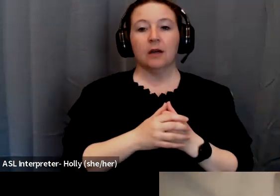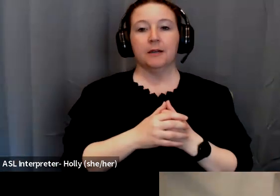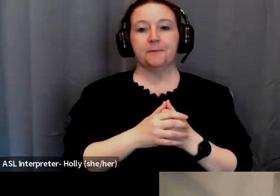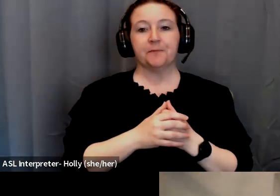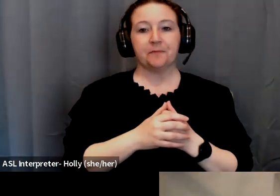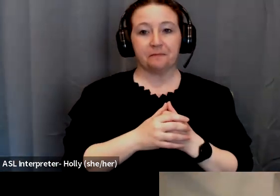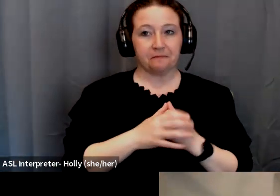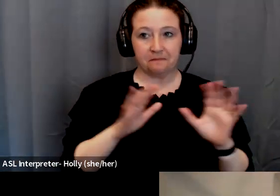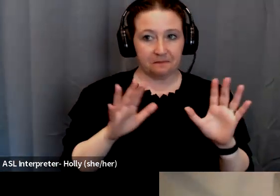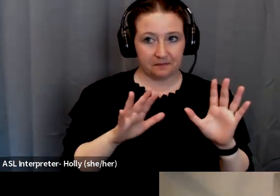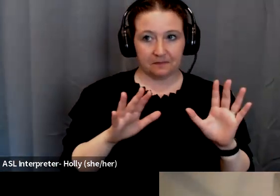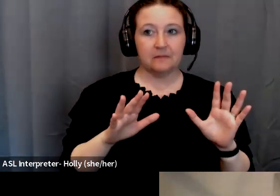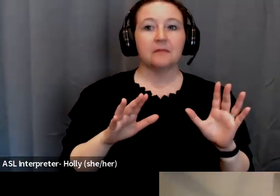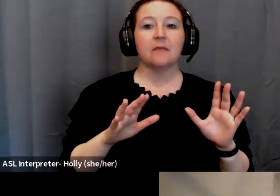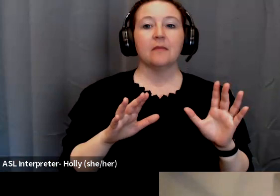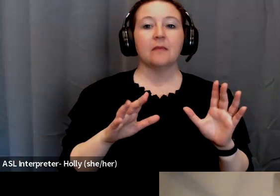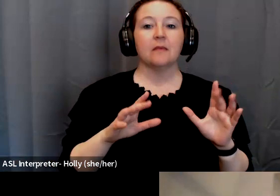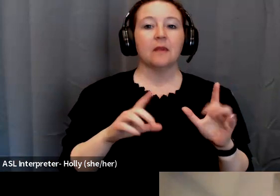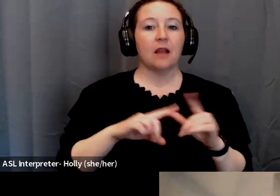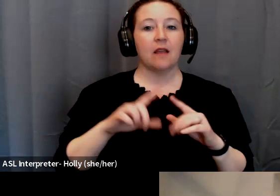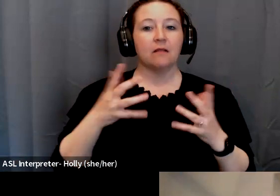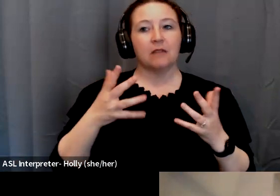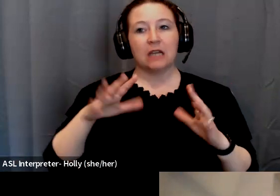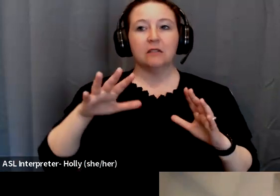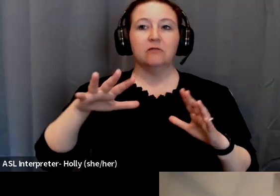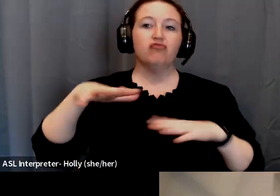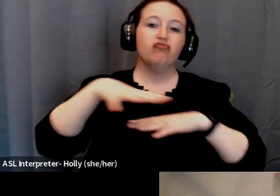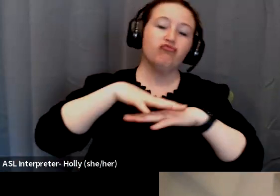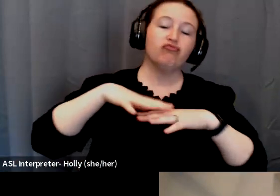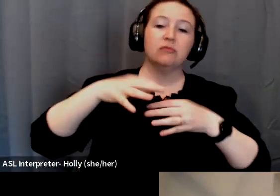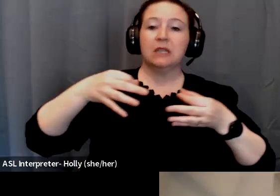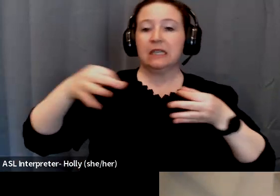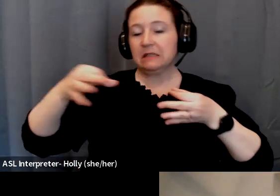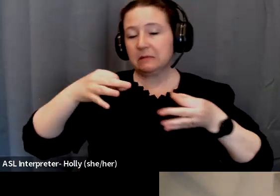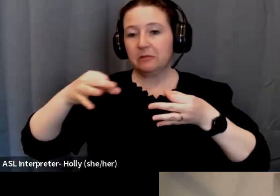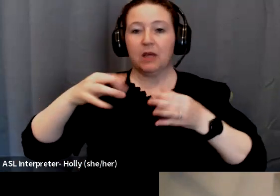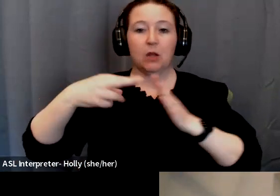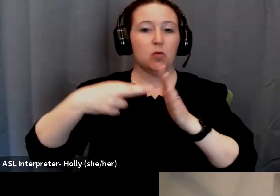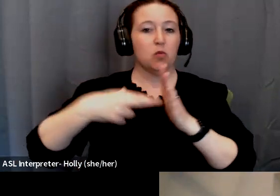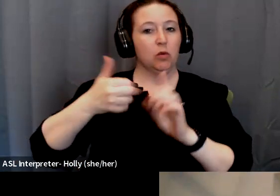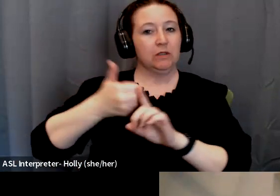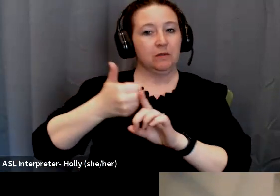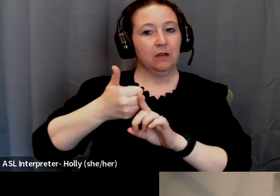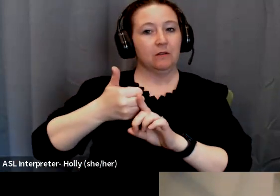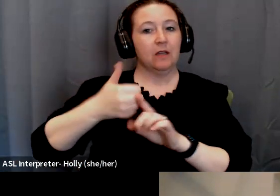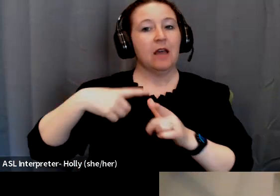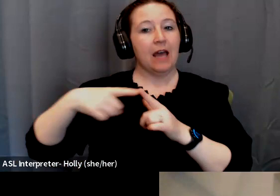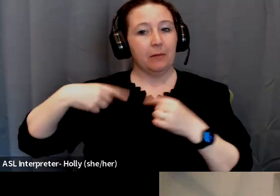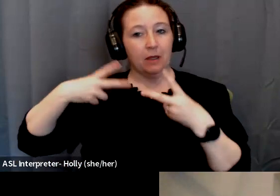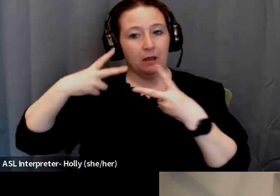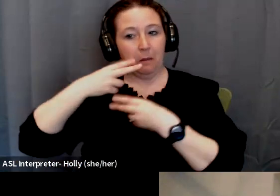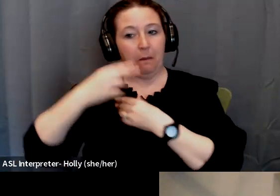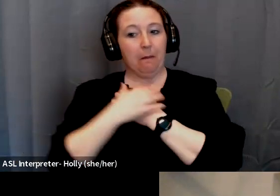then I'm going to give you sort of a frame of what those rules are. But mostly then I'm going to stop talking and take